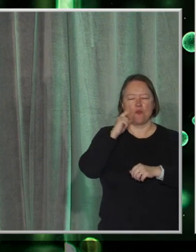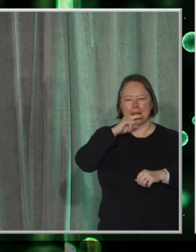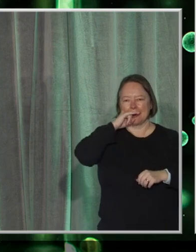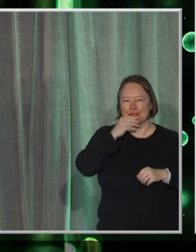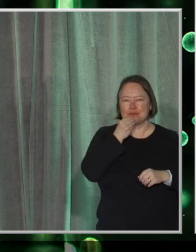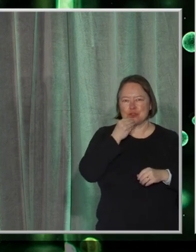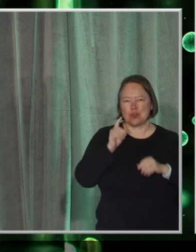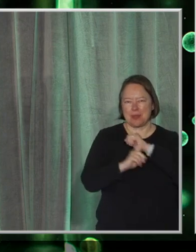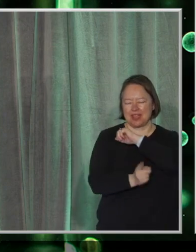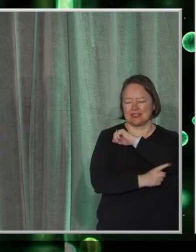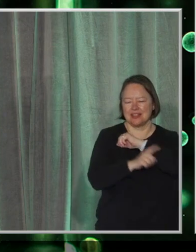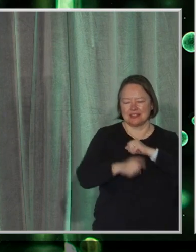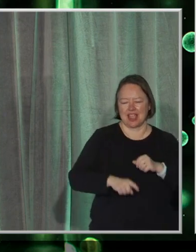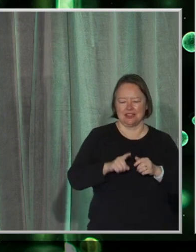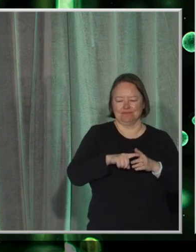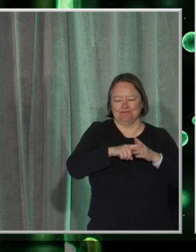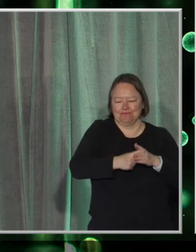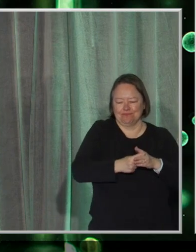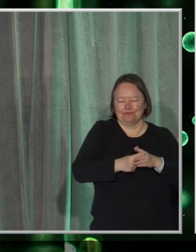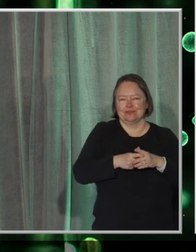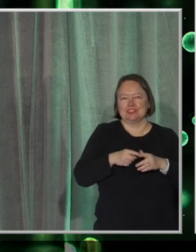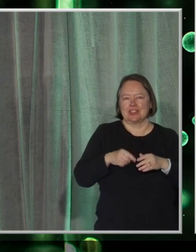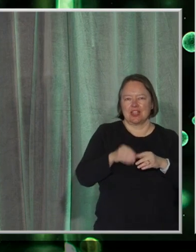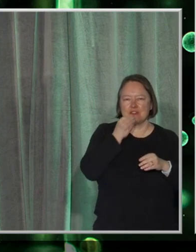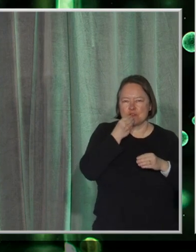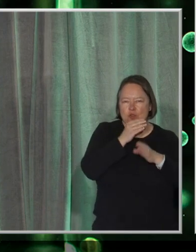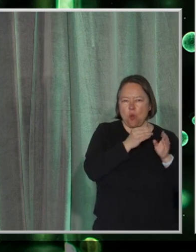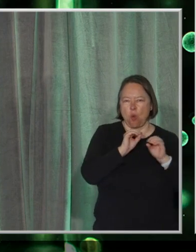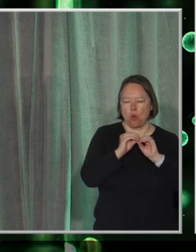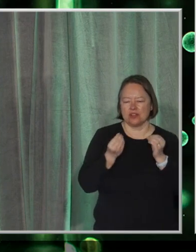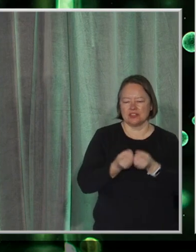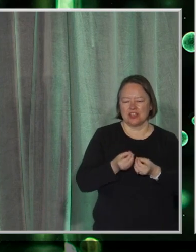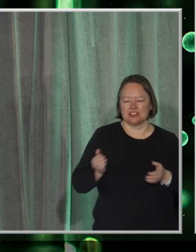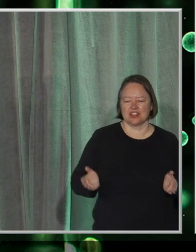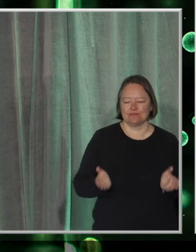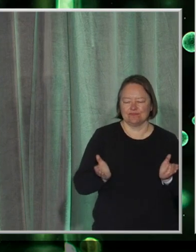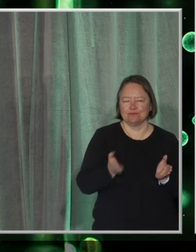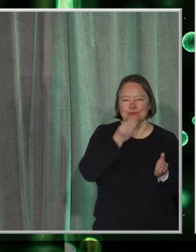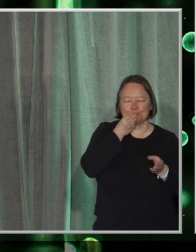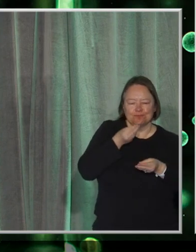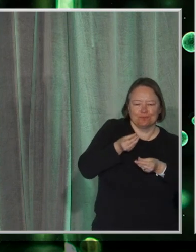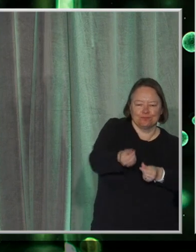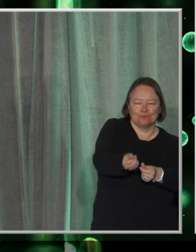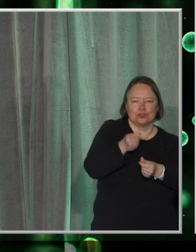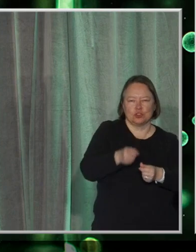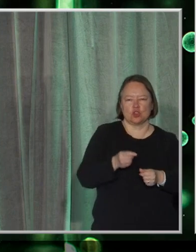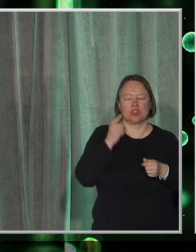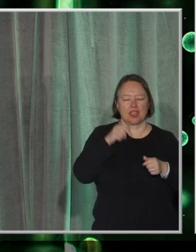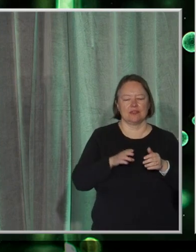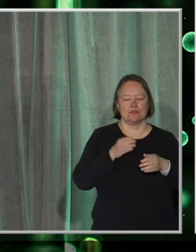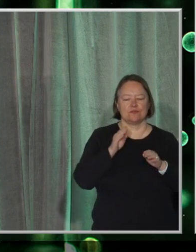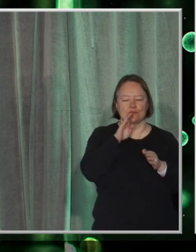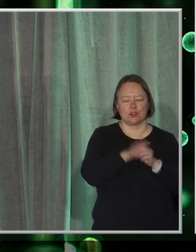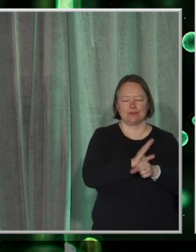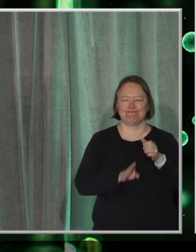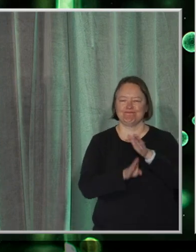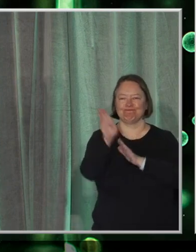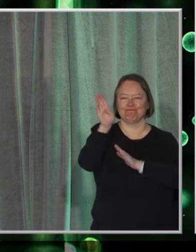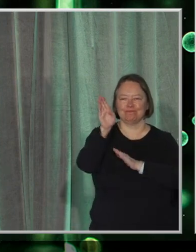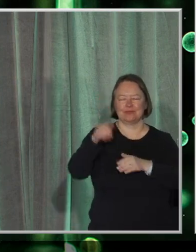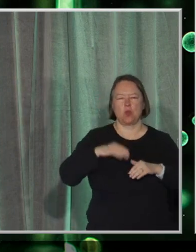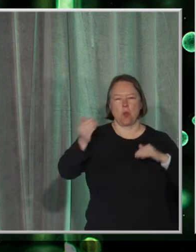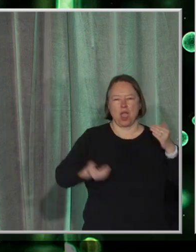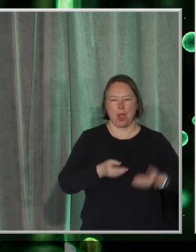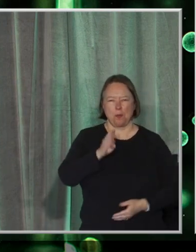a grassroots community organization that nourishes children to reach their full potential. Please give a warm welcome